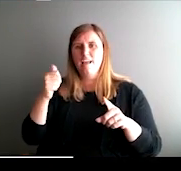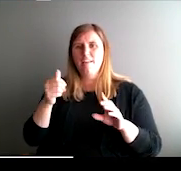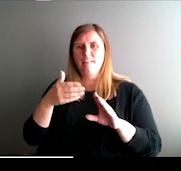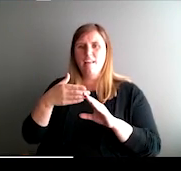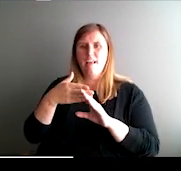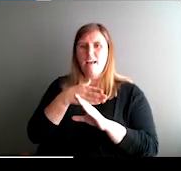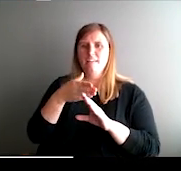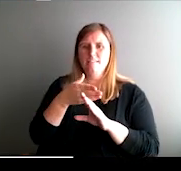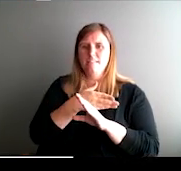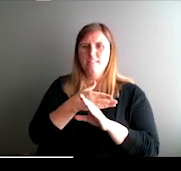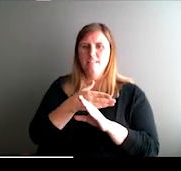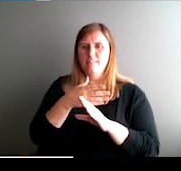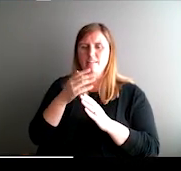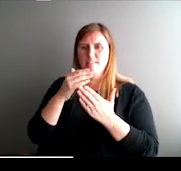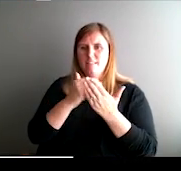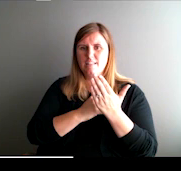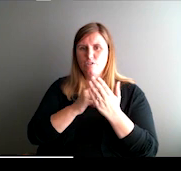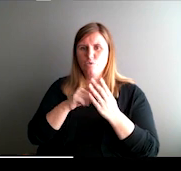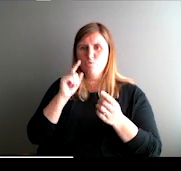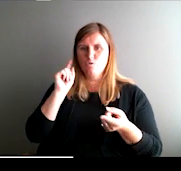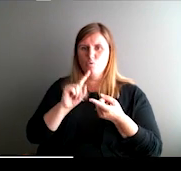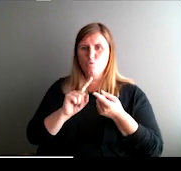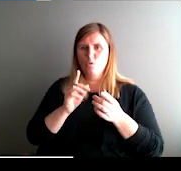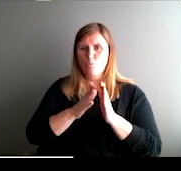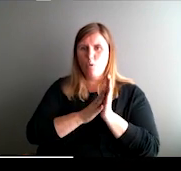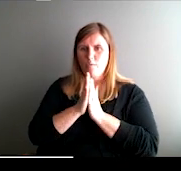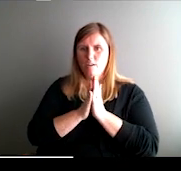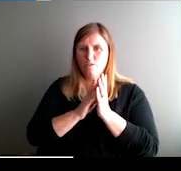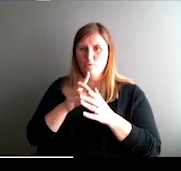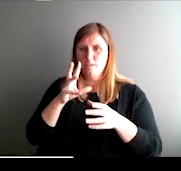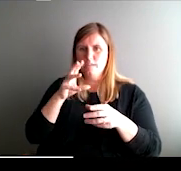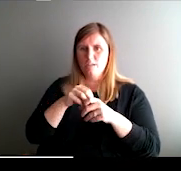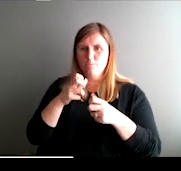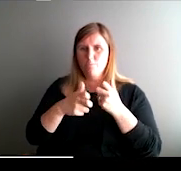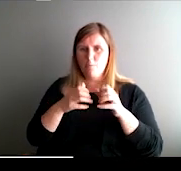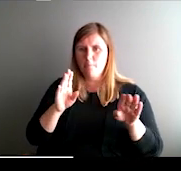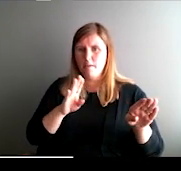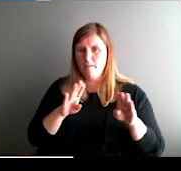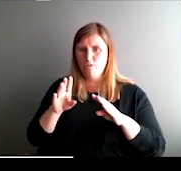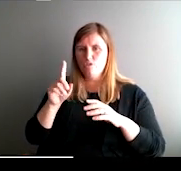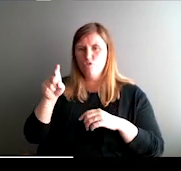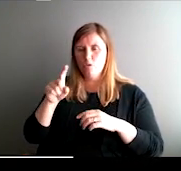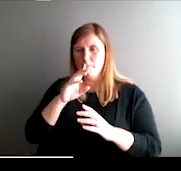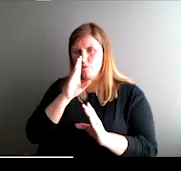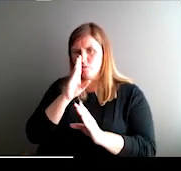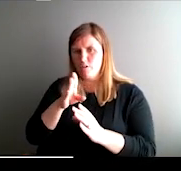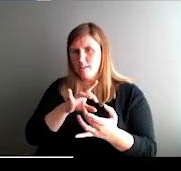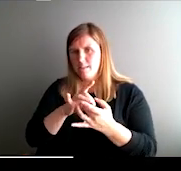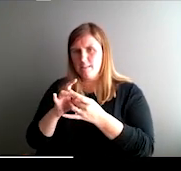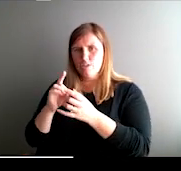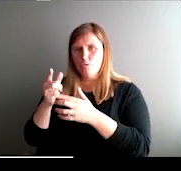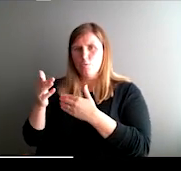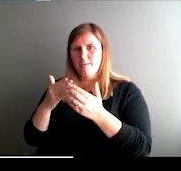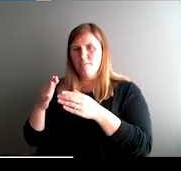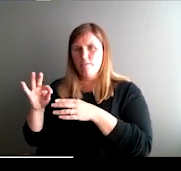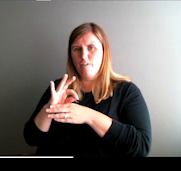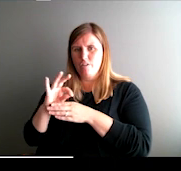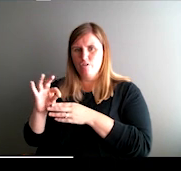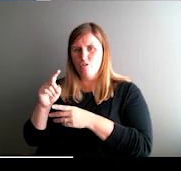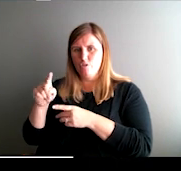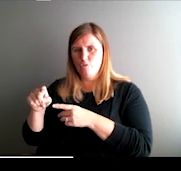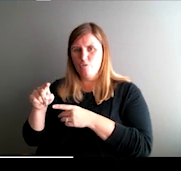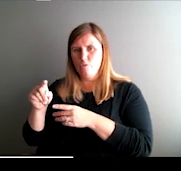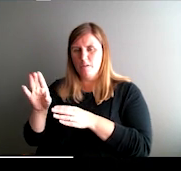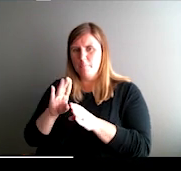antecedent that's listed to reduce motivation to engage in problem behavior should be directly linked to whatever function